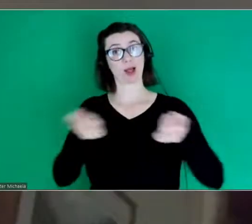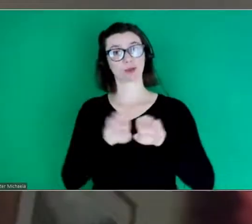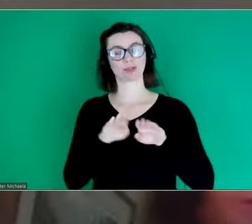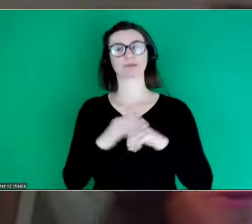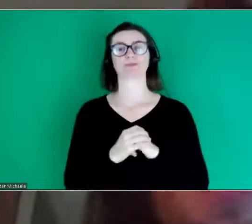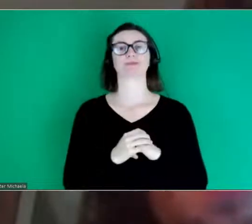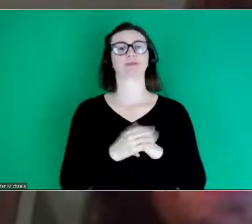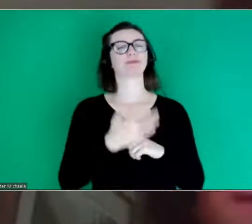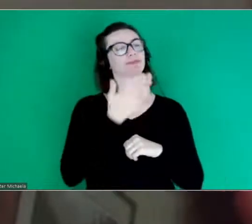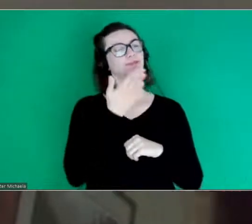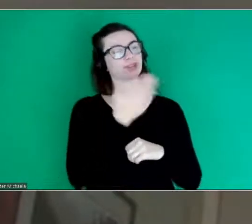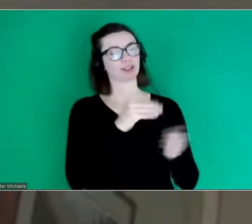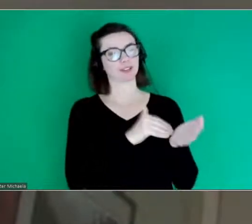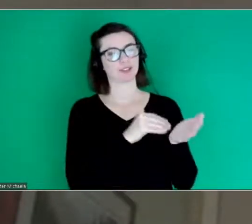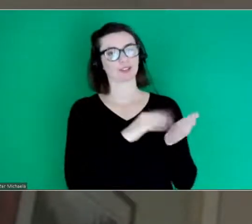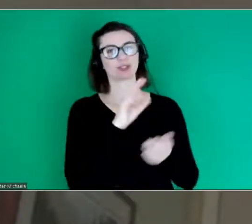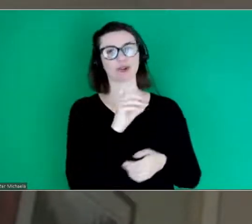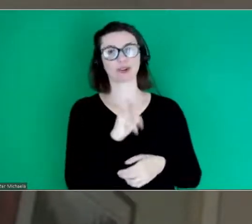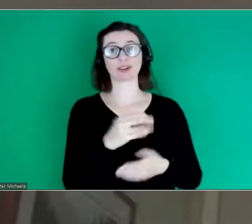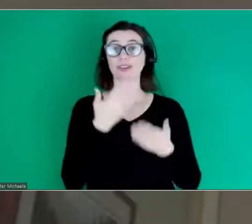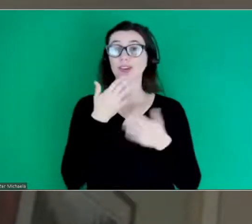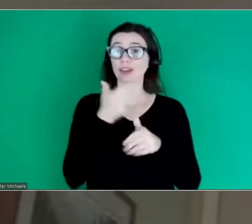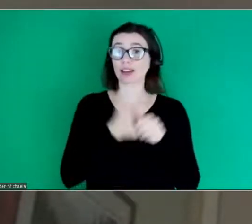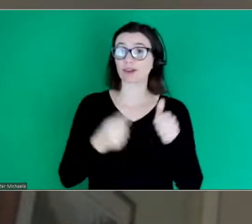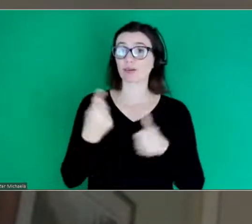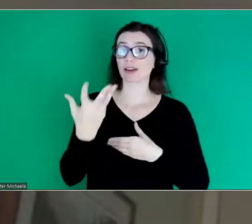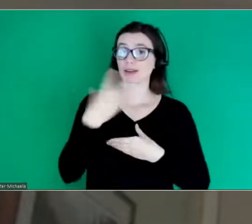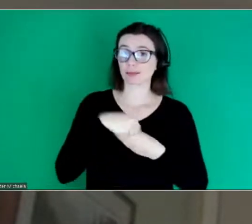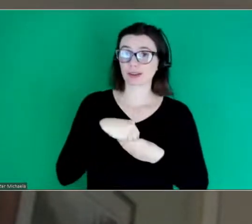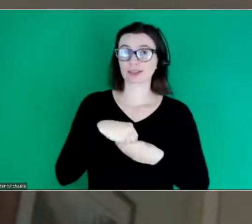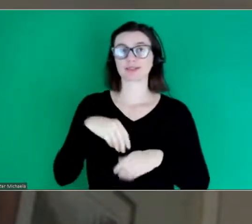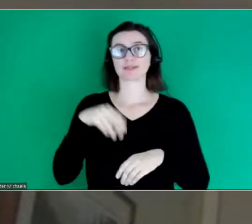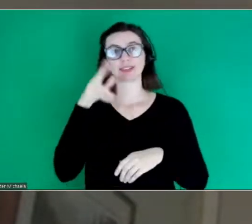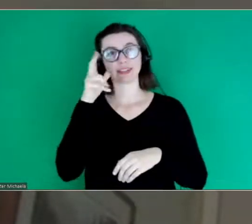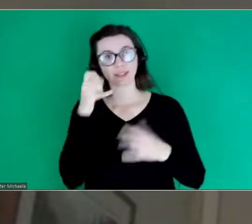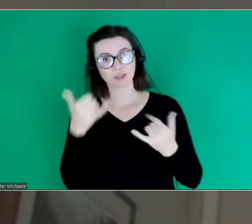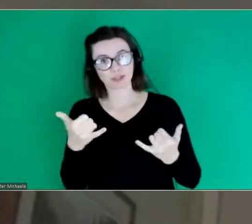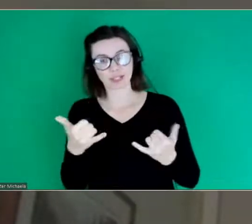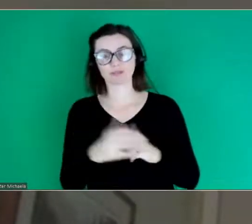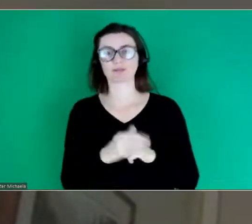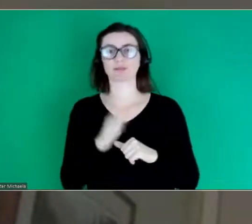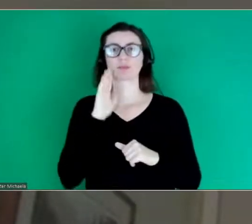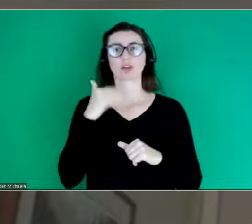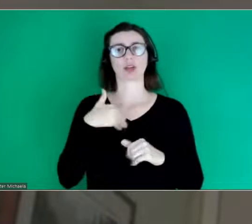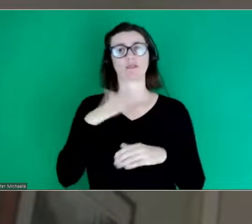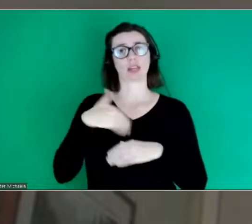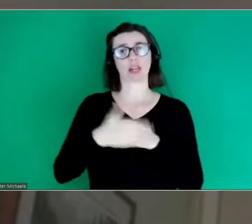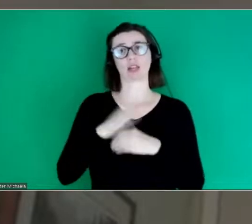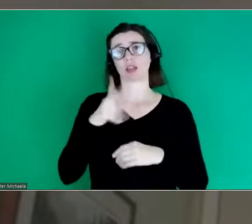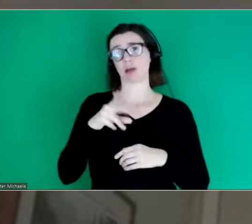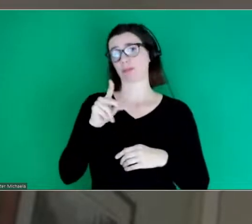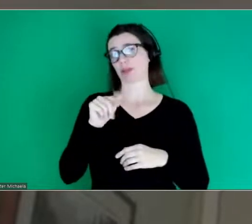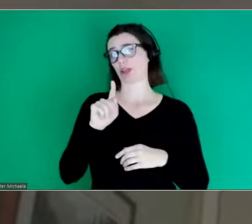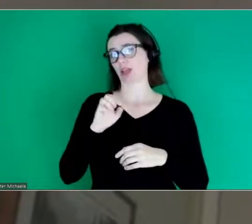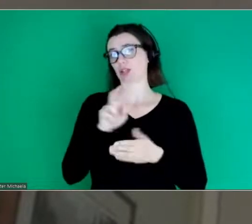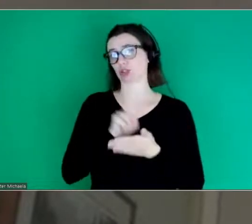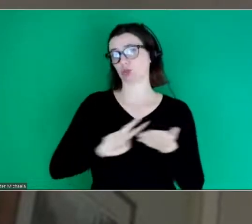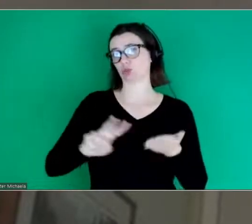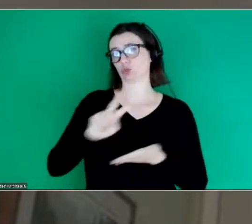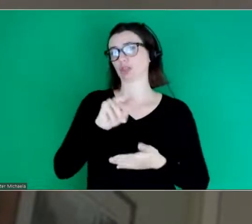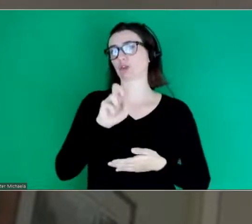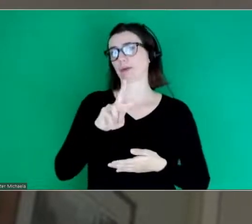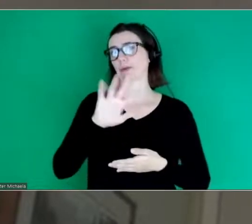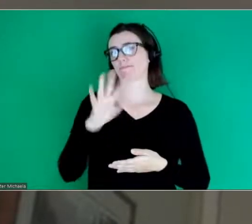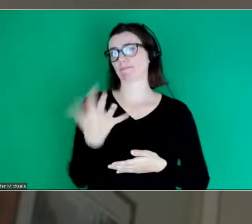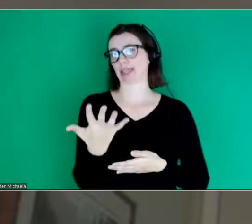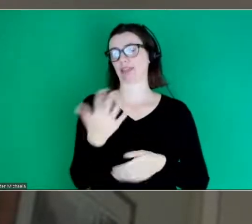Thank you, Dr. Coren. Thanks for everyone who participated and listened today. We'll have the next update in 2 weeks. So that's November 5th on